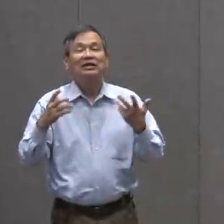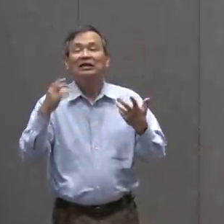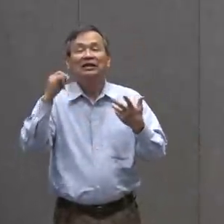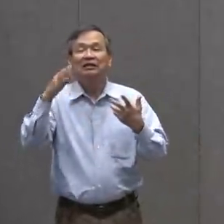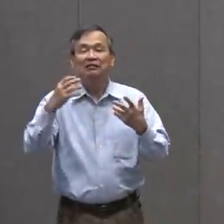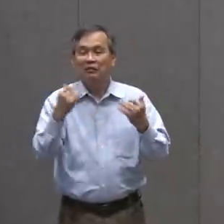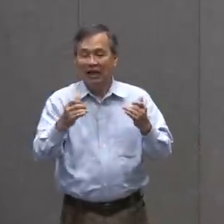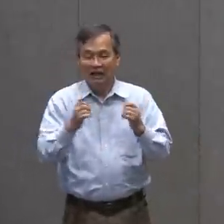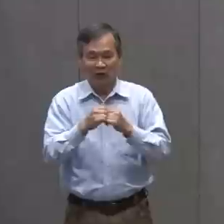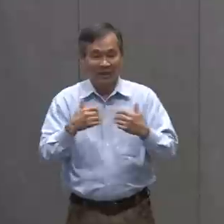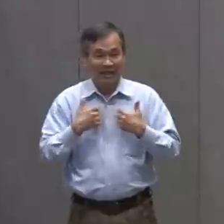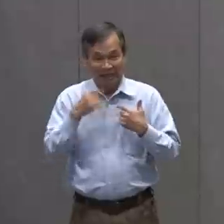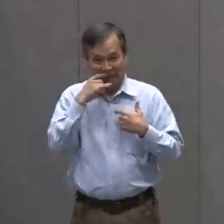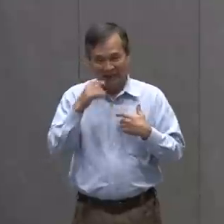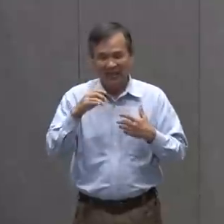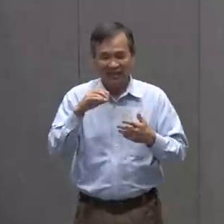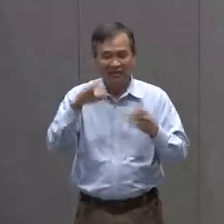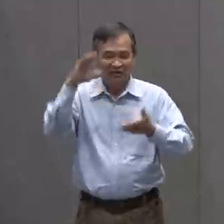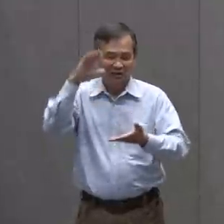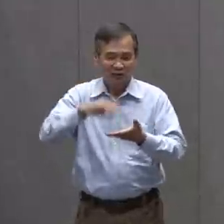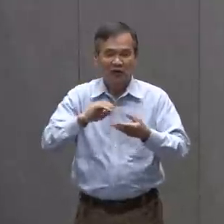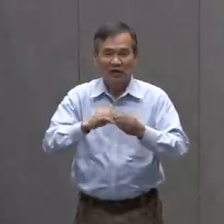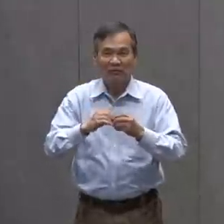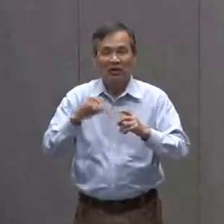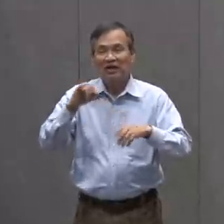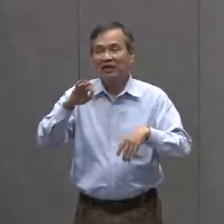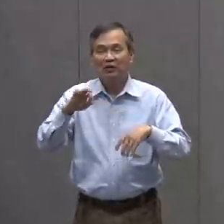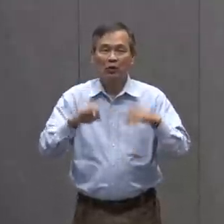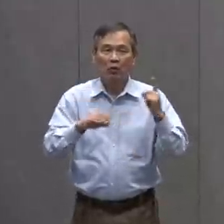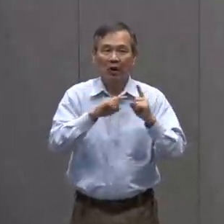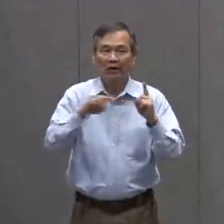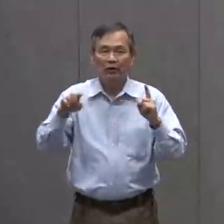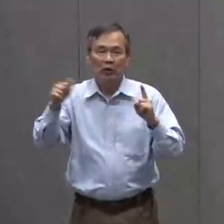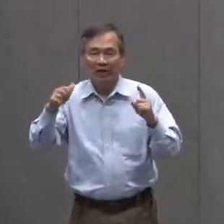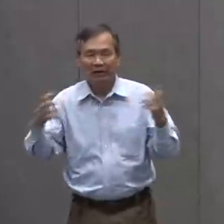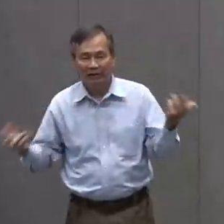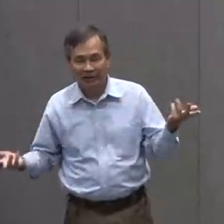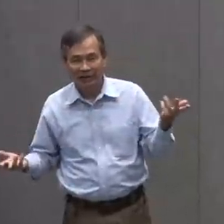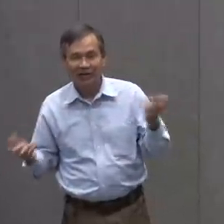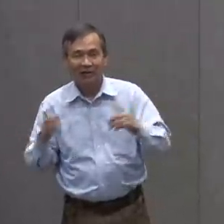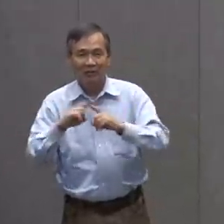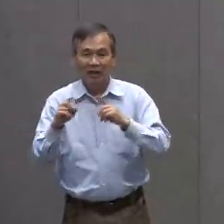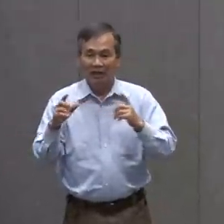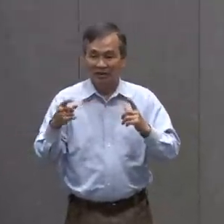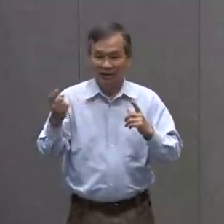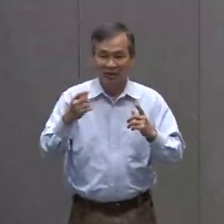out. Just practice in from your ones to tens. Aces will be ones. So